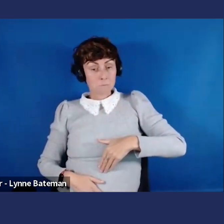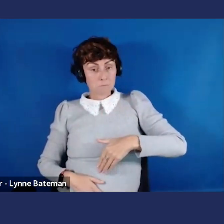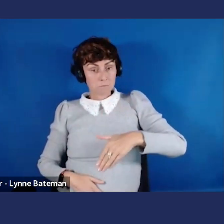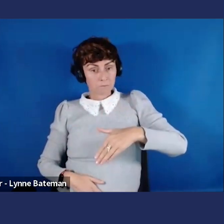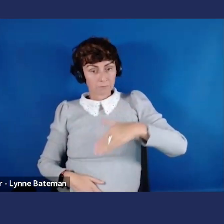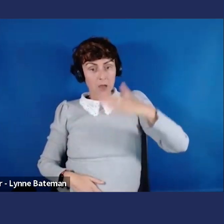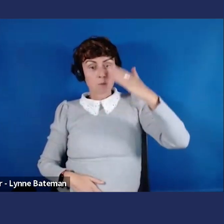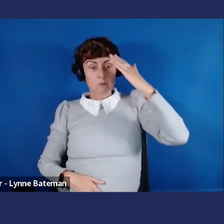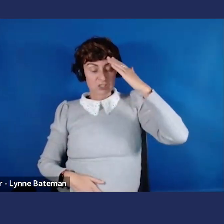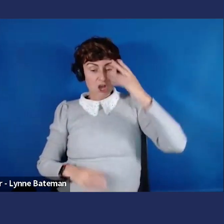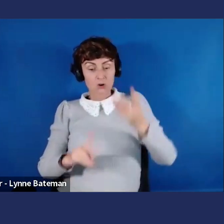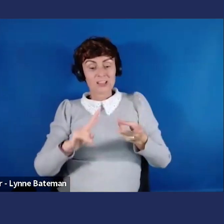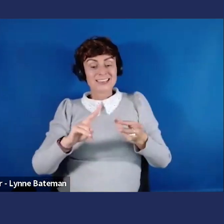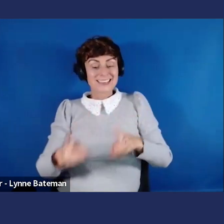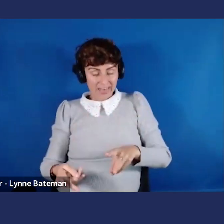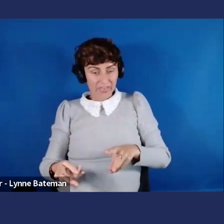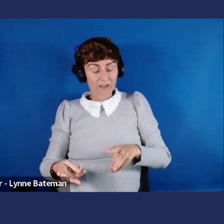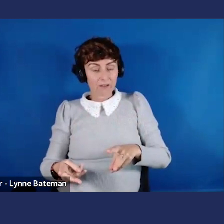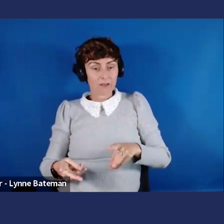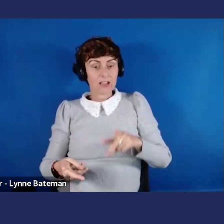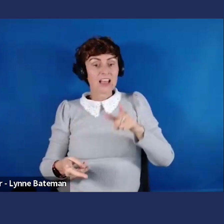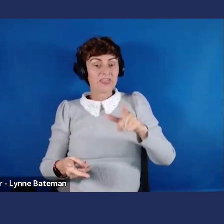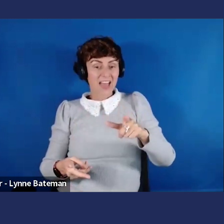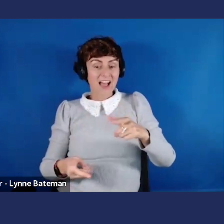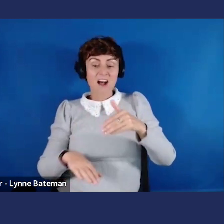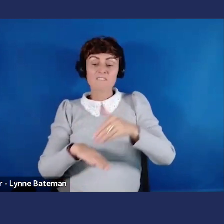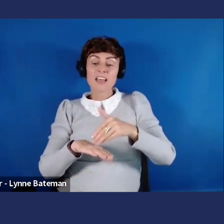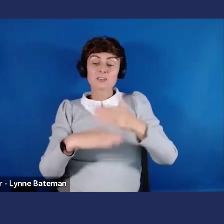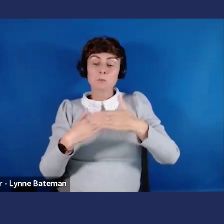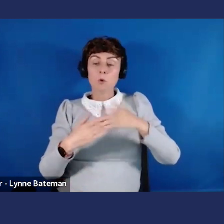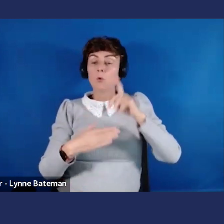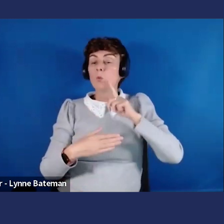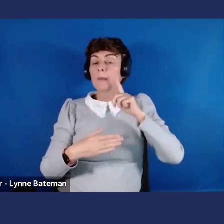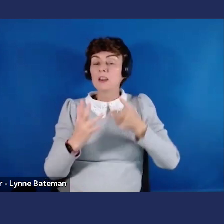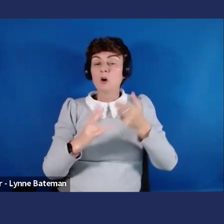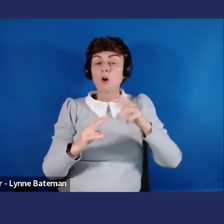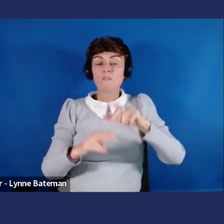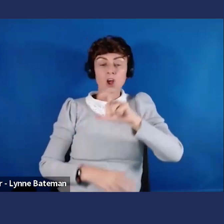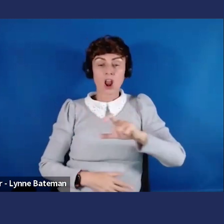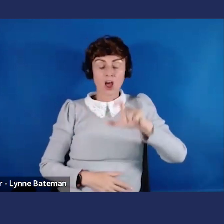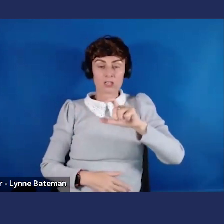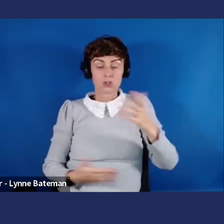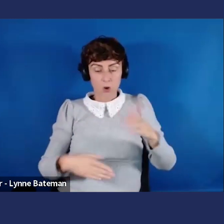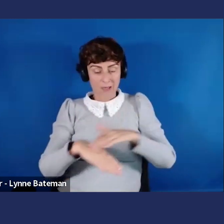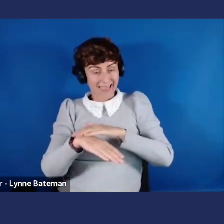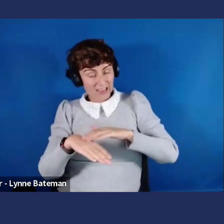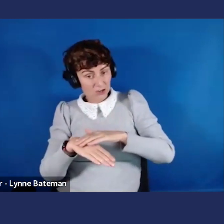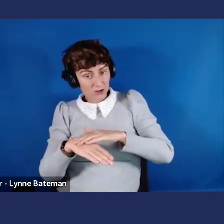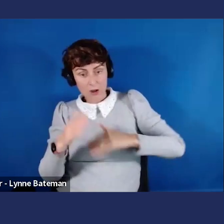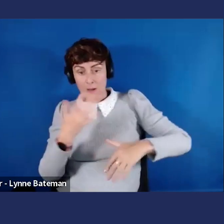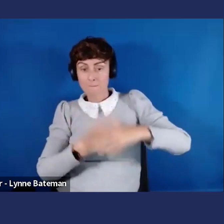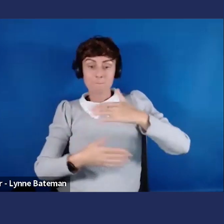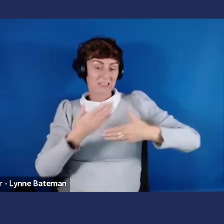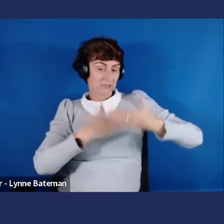maternal morbidity and mortality, disproportionately impacts women of colour, so Black women, women from Asian backgrounds, and mixed